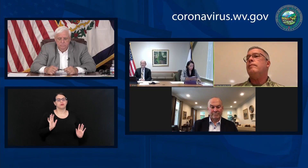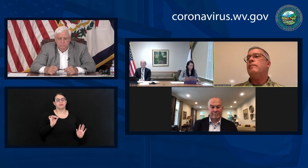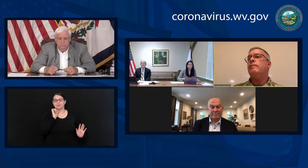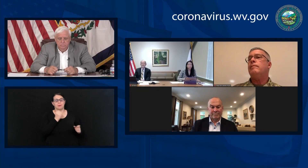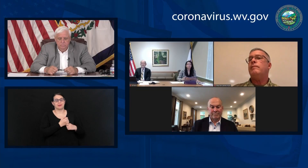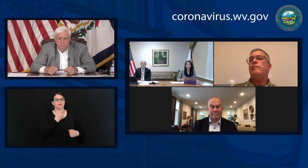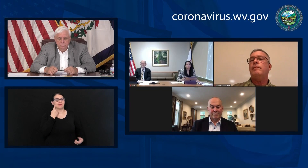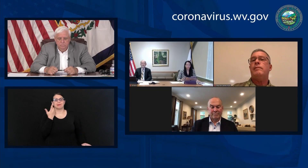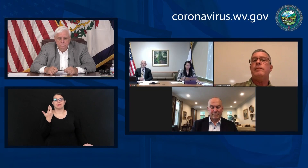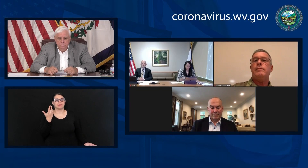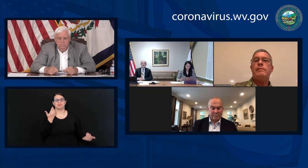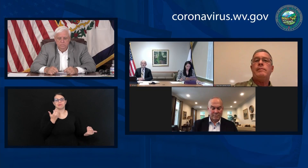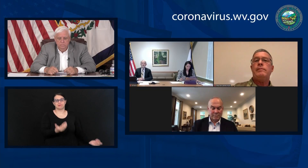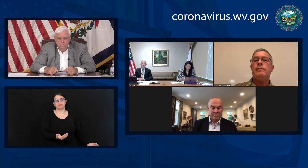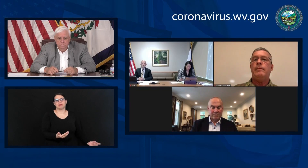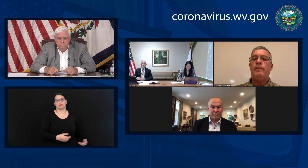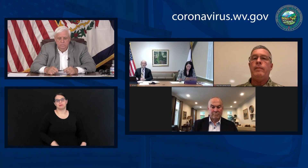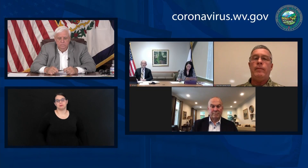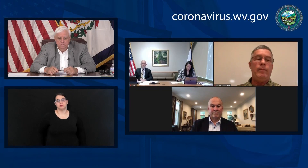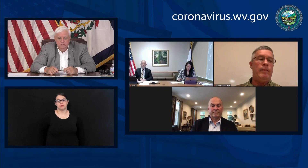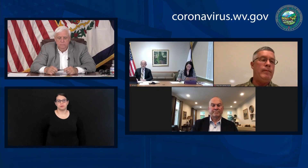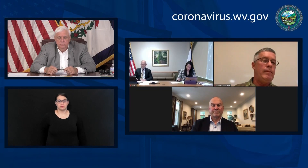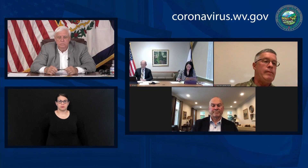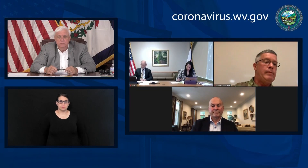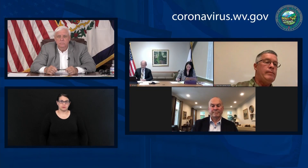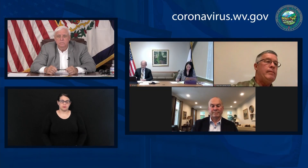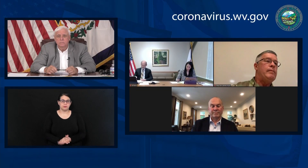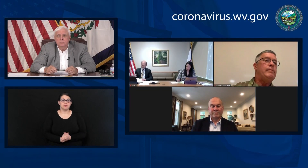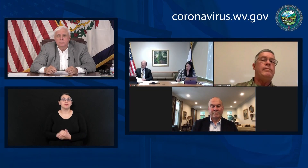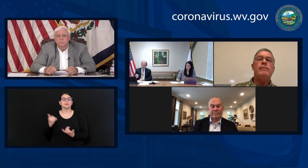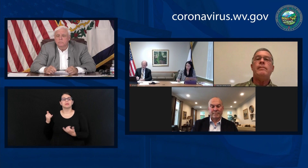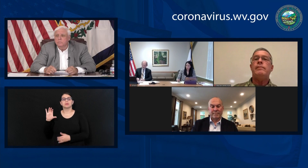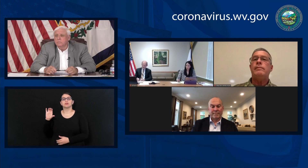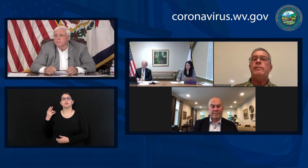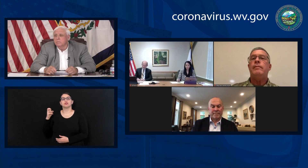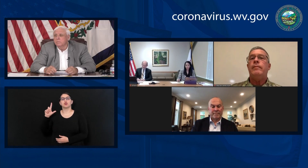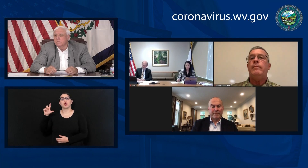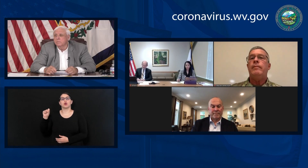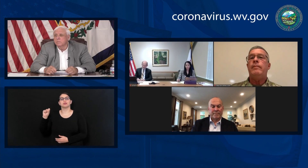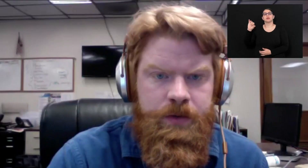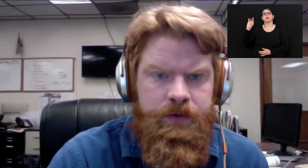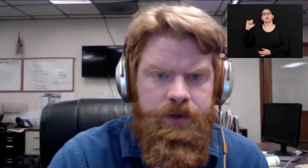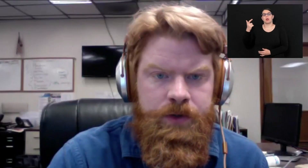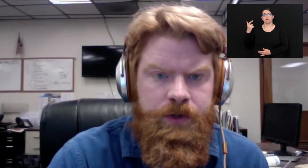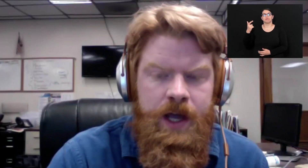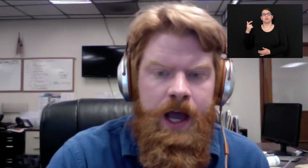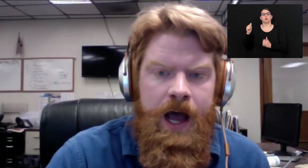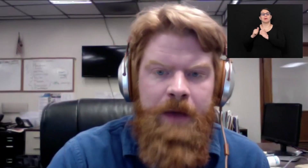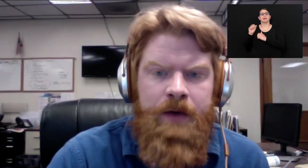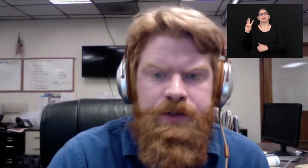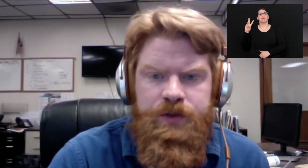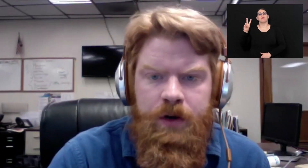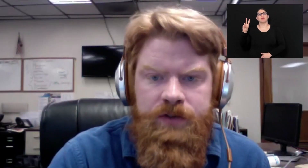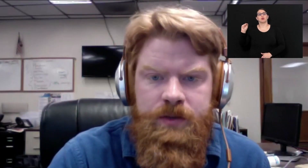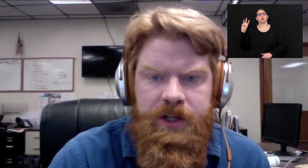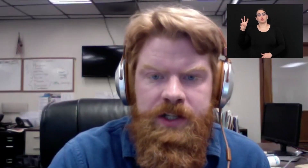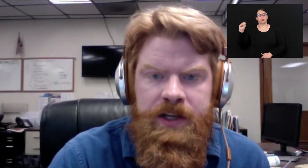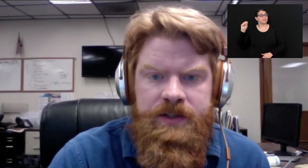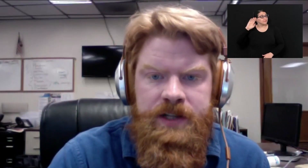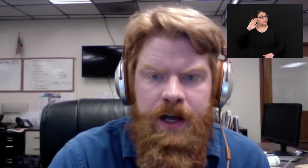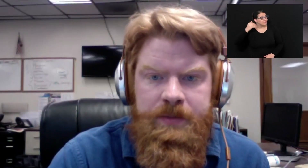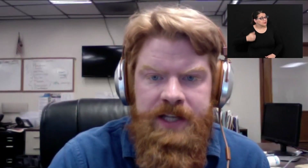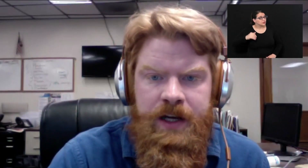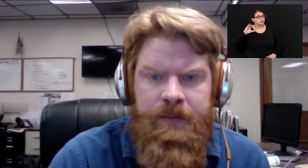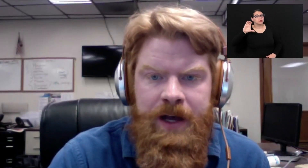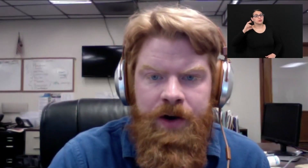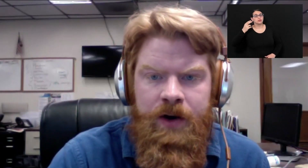All right, thank you, Mark. Next to Charles Young with WV News. Hi, this is Charles Young with WV News. I was just wondering if somebody could give us